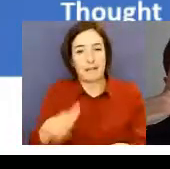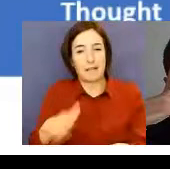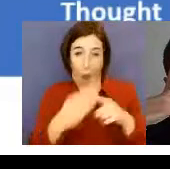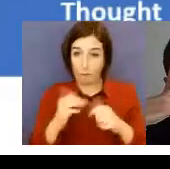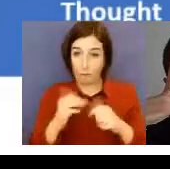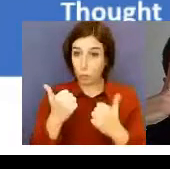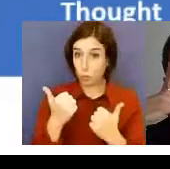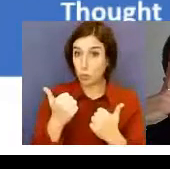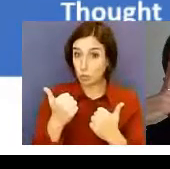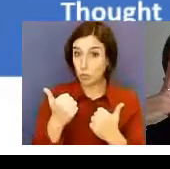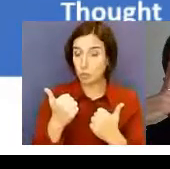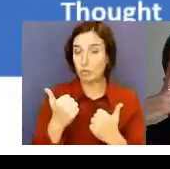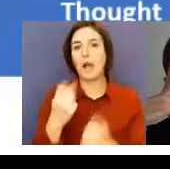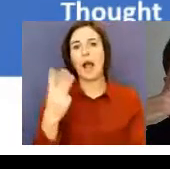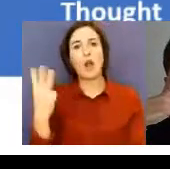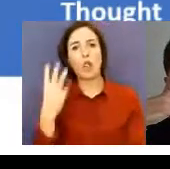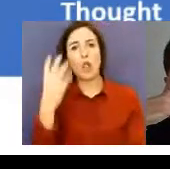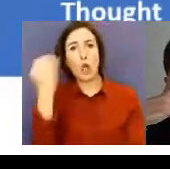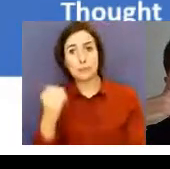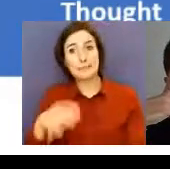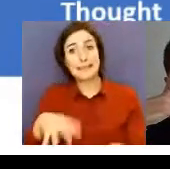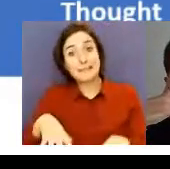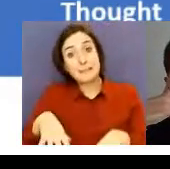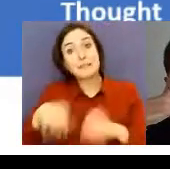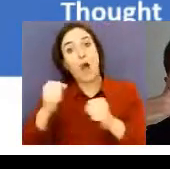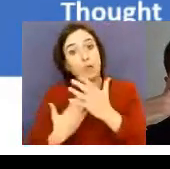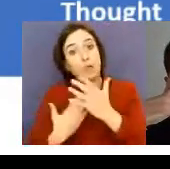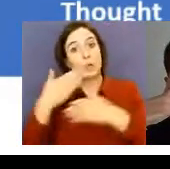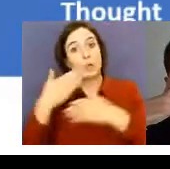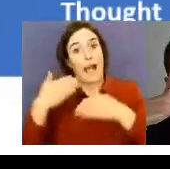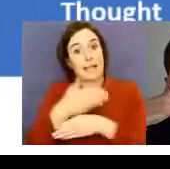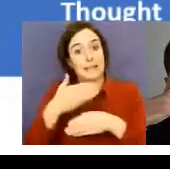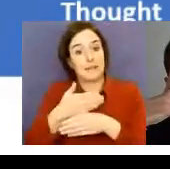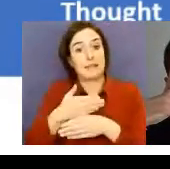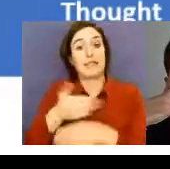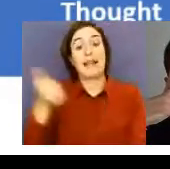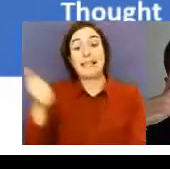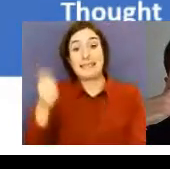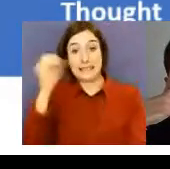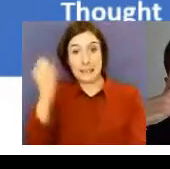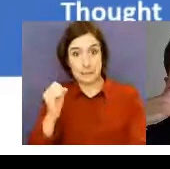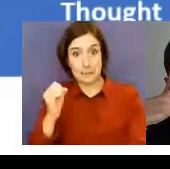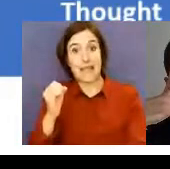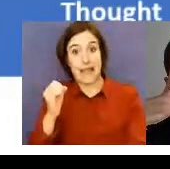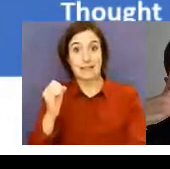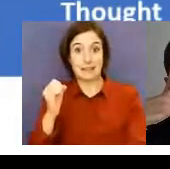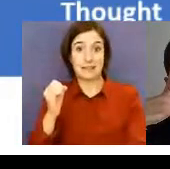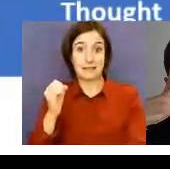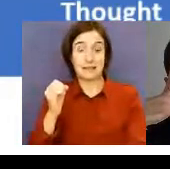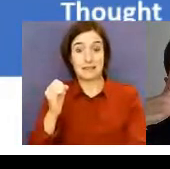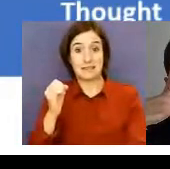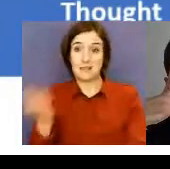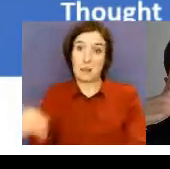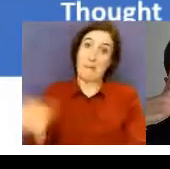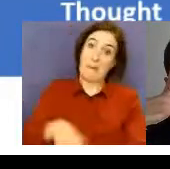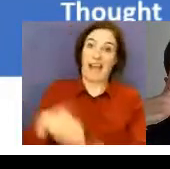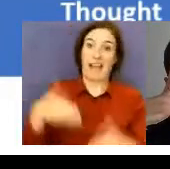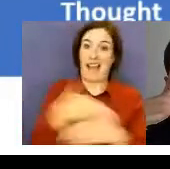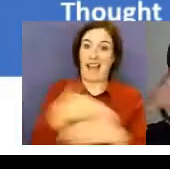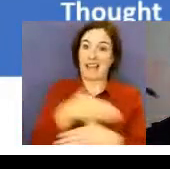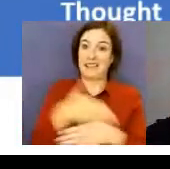13% started an activity, while 60% restarted an activity. And it was really important that our messages really did